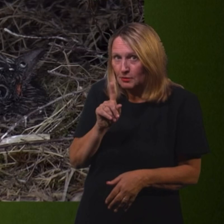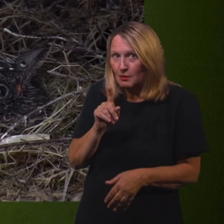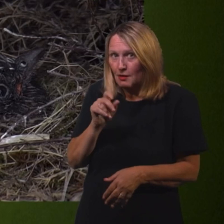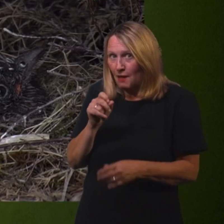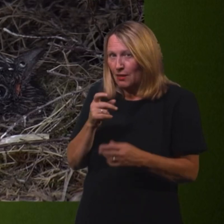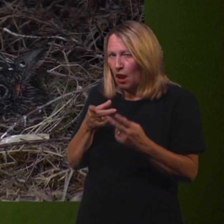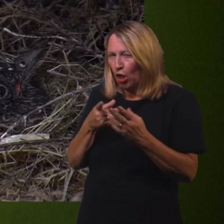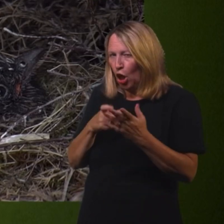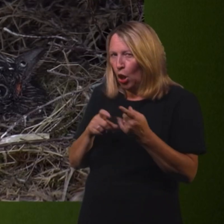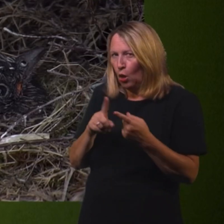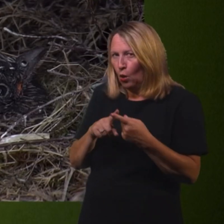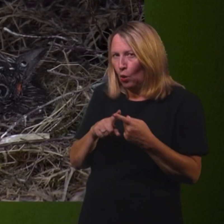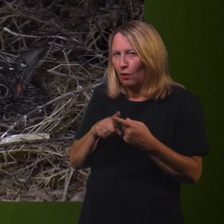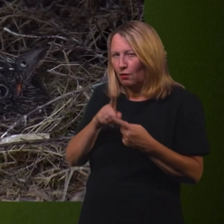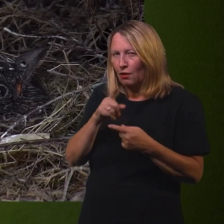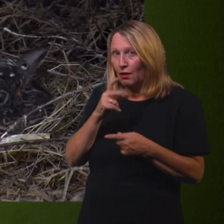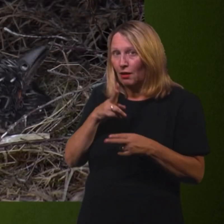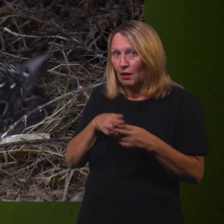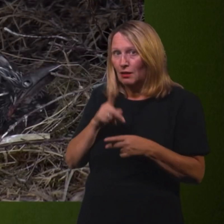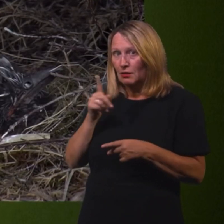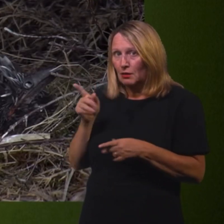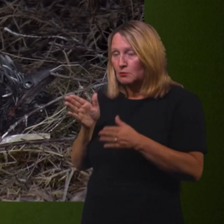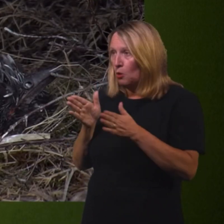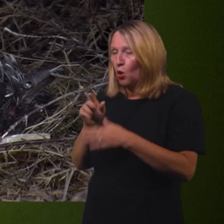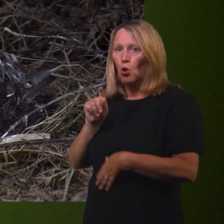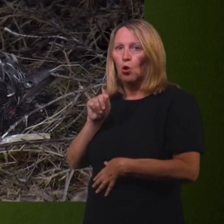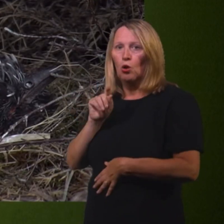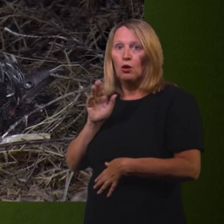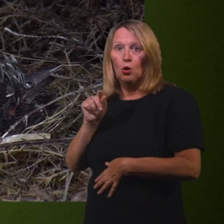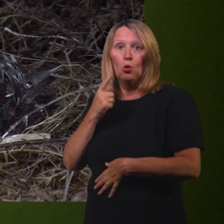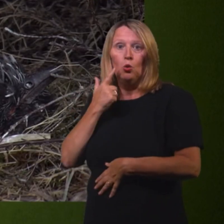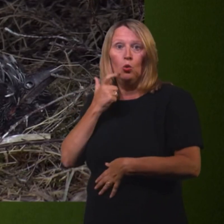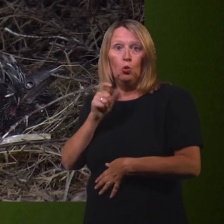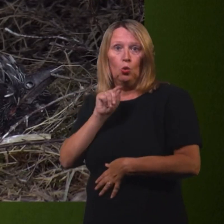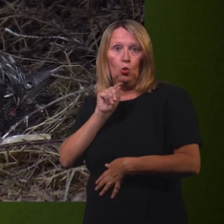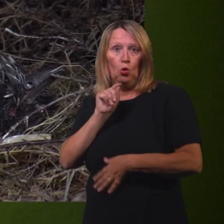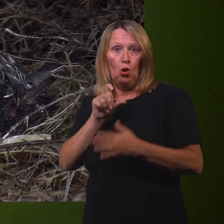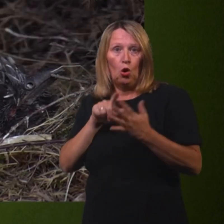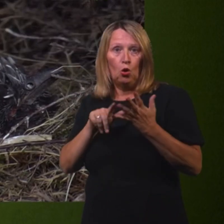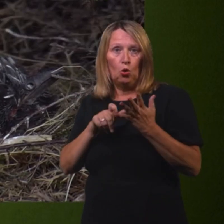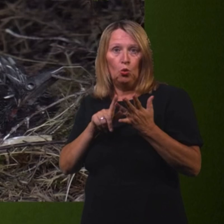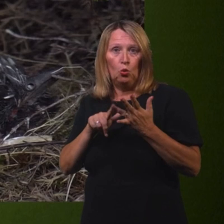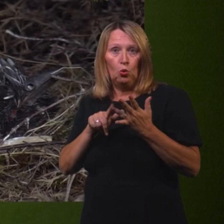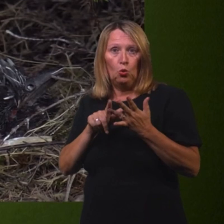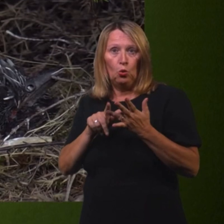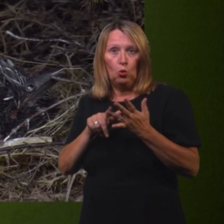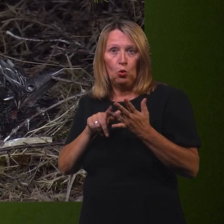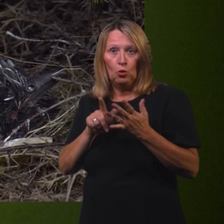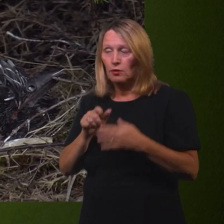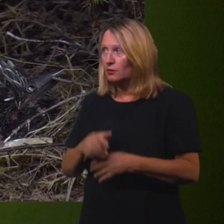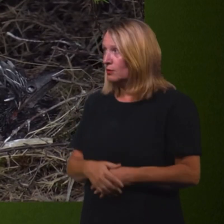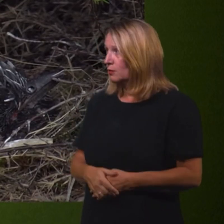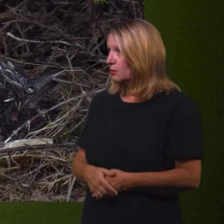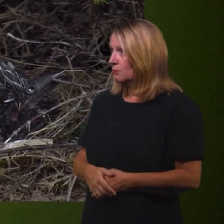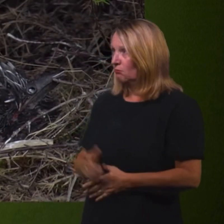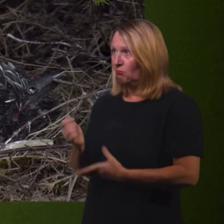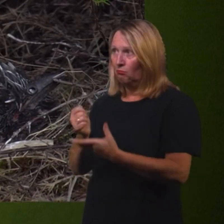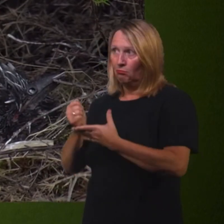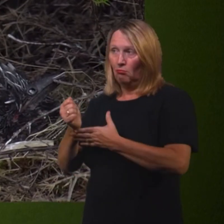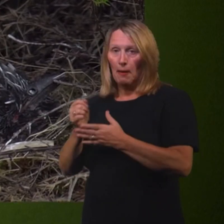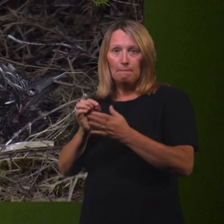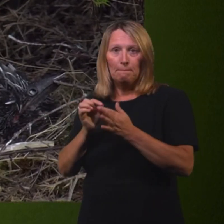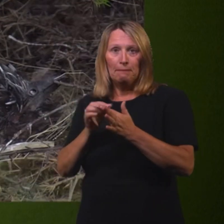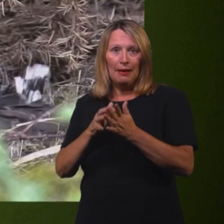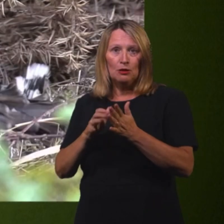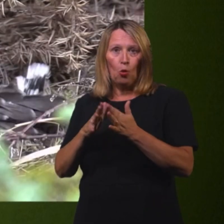you. I can tell you it is in fact a young cuckoo, and it's squatting in a meadow pipit's nest. And of course we've been